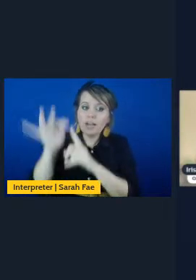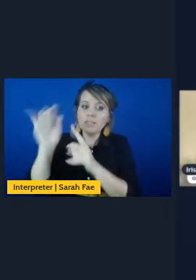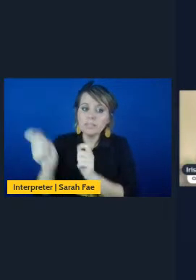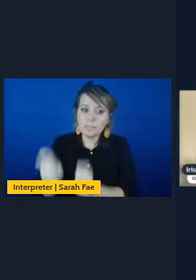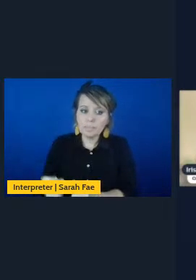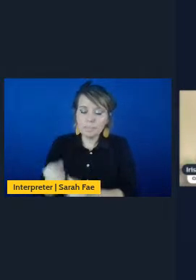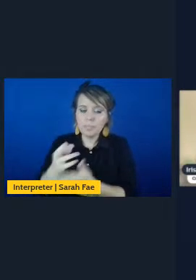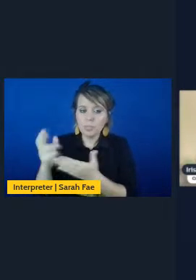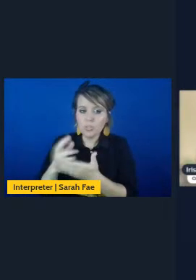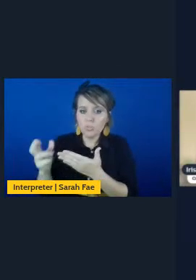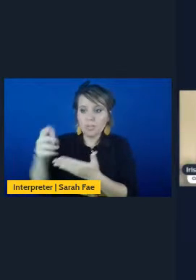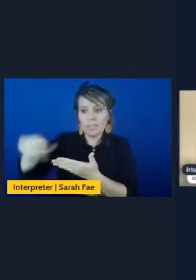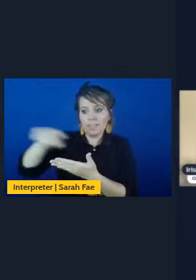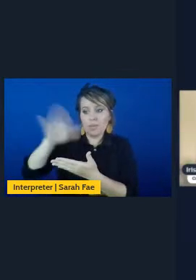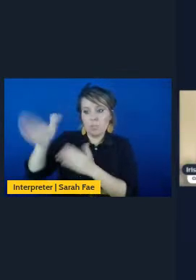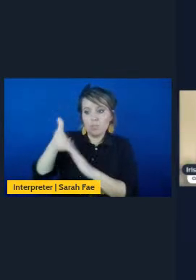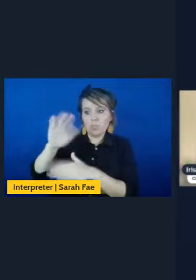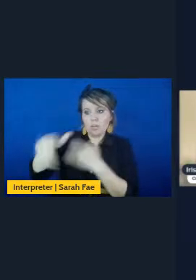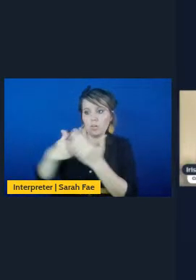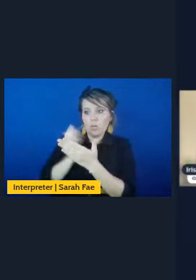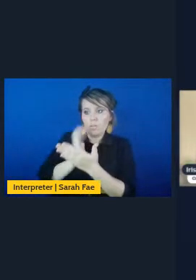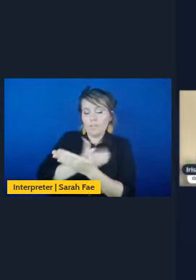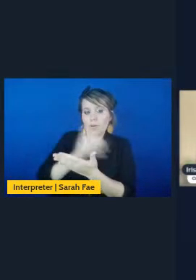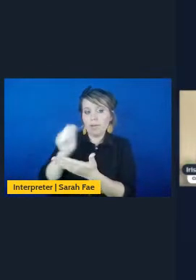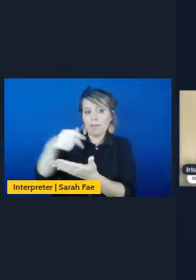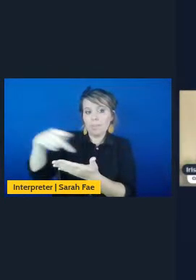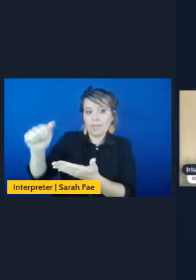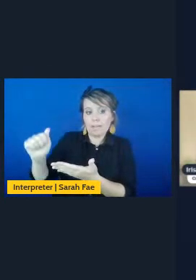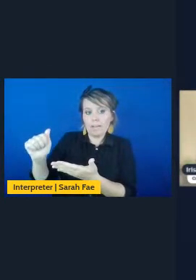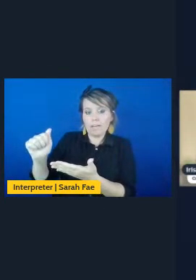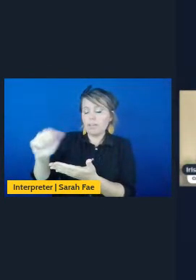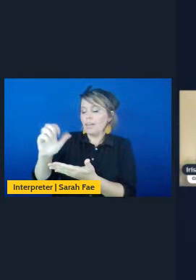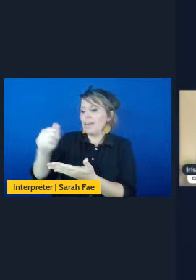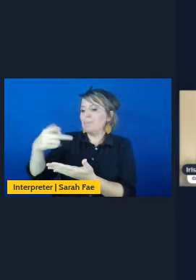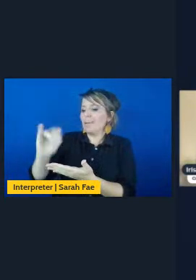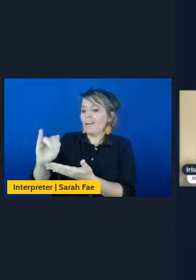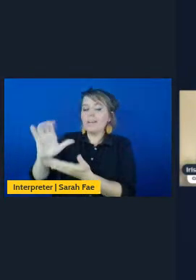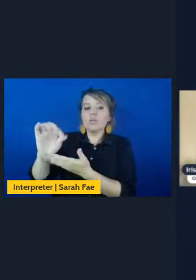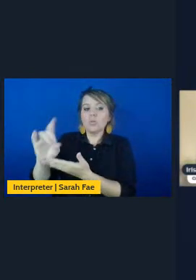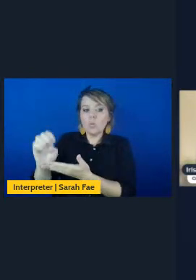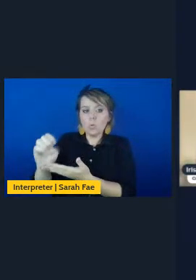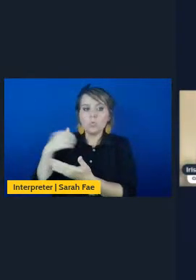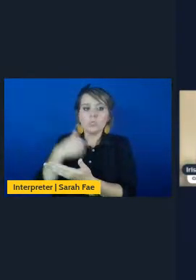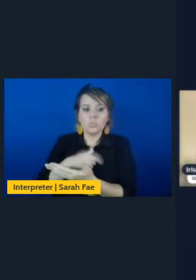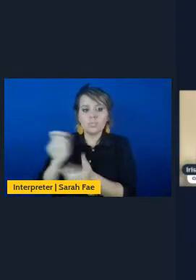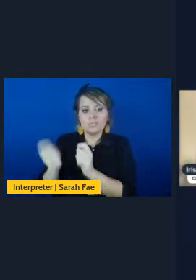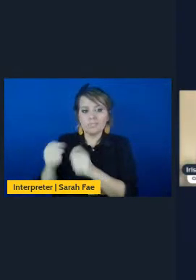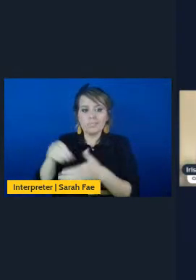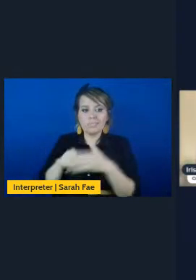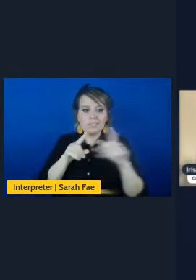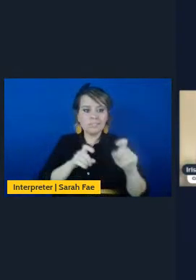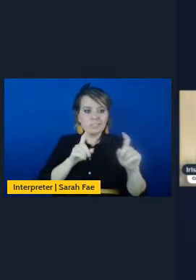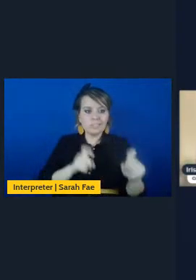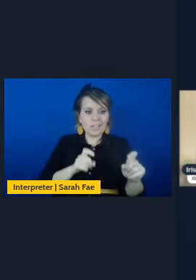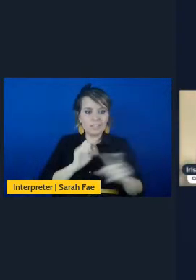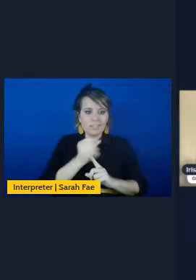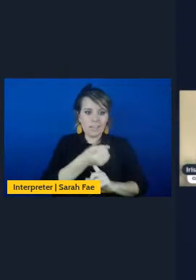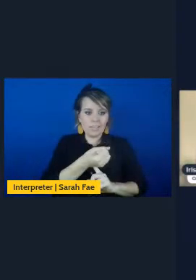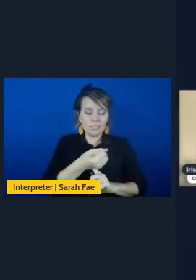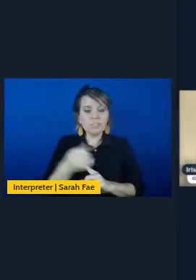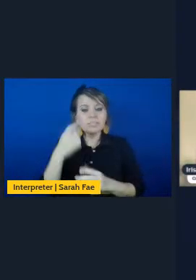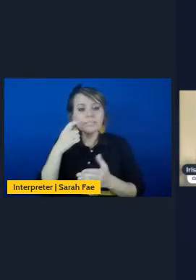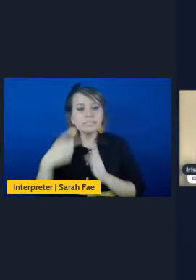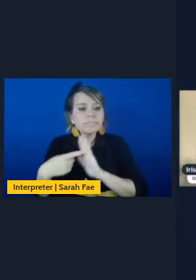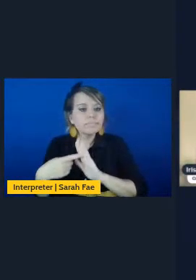our API calls that we actually configured in the test case. So for example, notice here that we have a